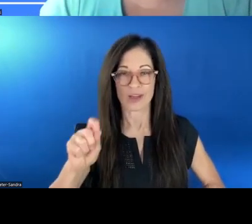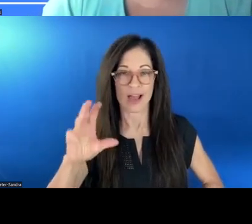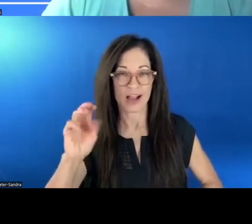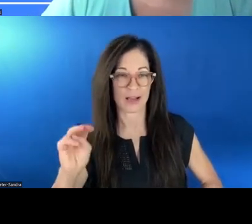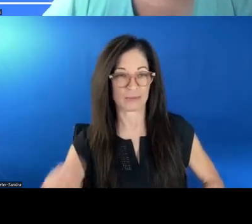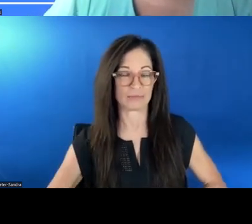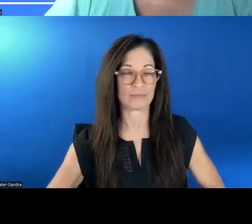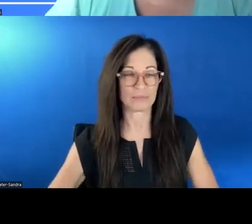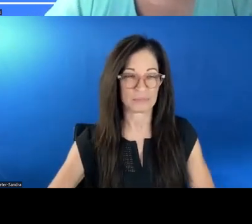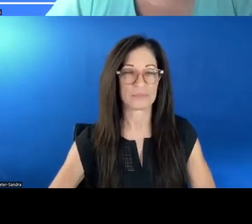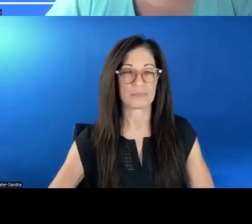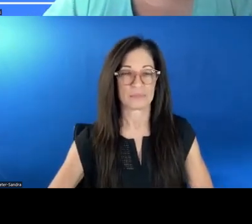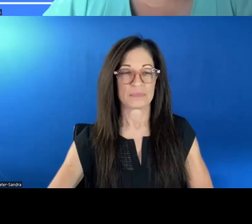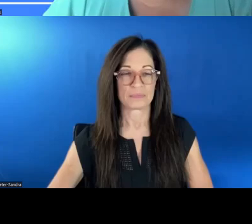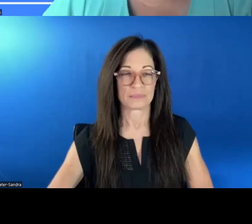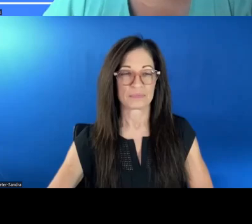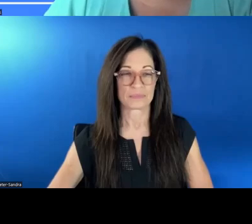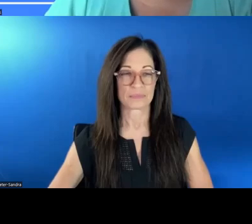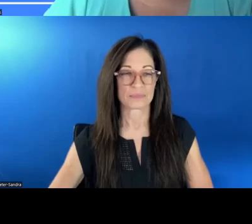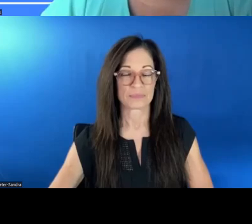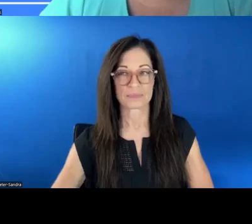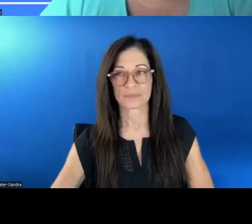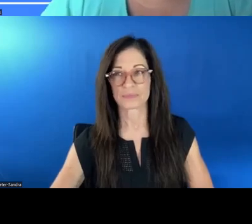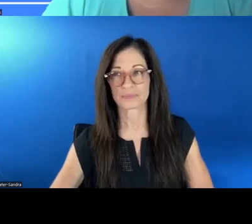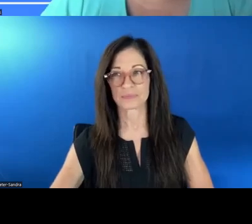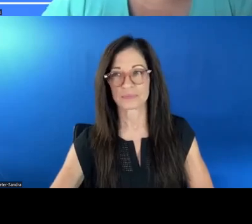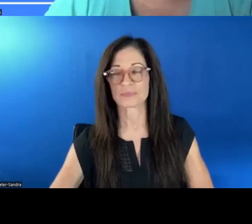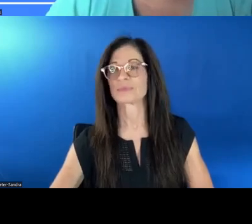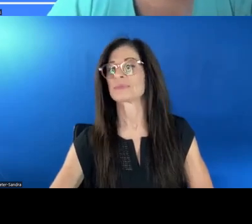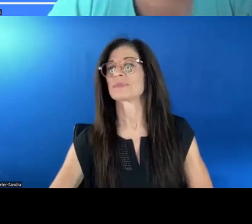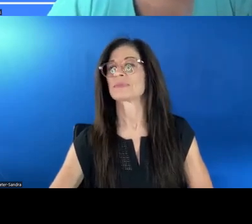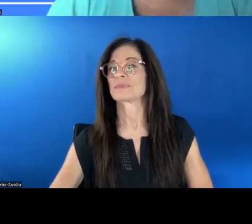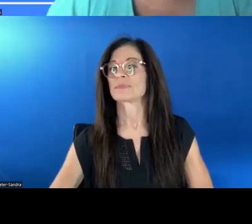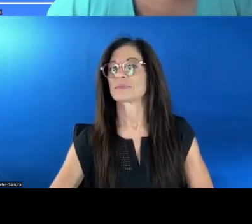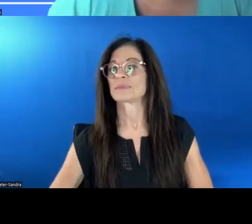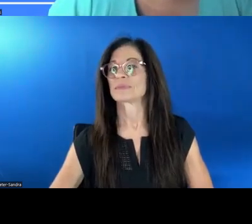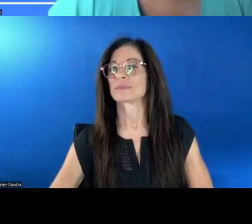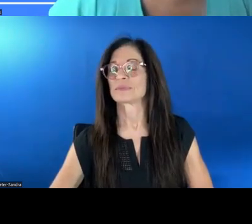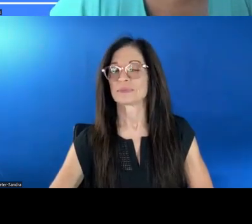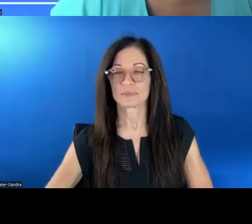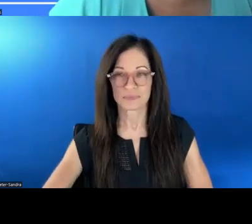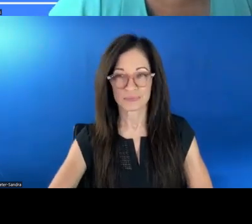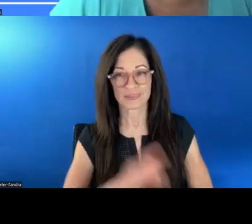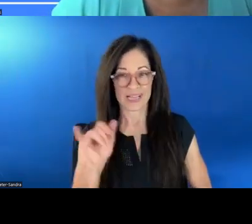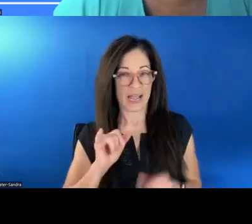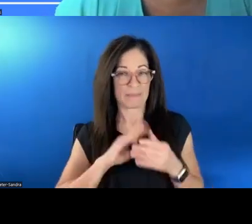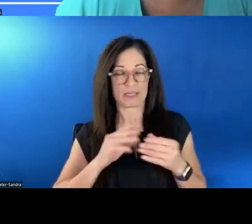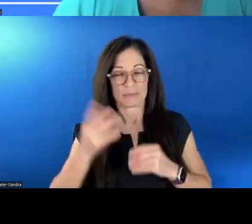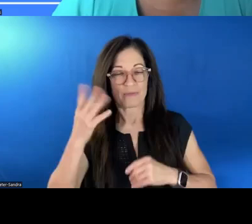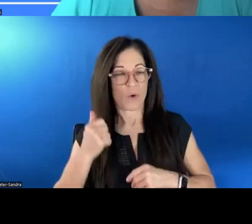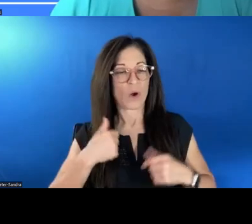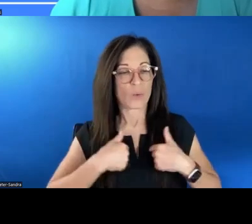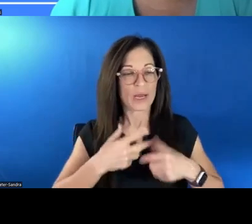And again, I mentioned it for those who joined us a little early. David put out the call for us to get over 1 million views on Moving